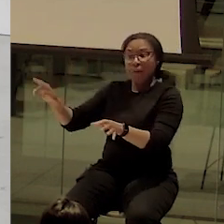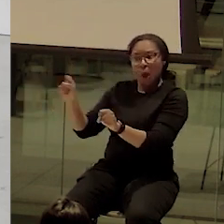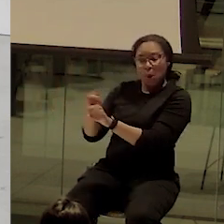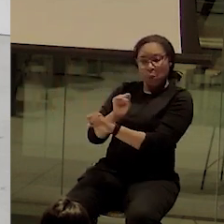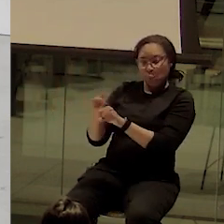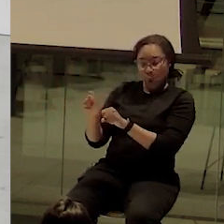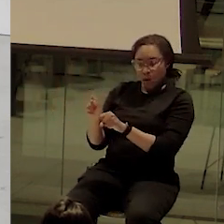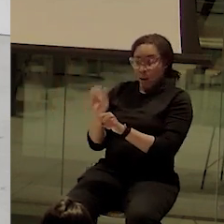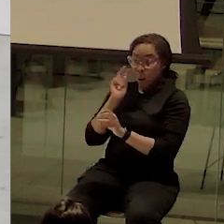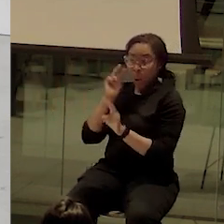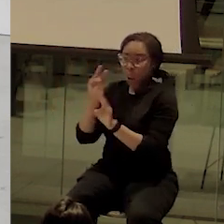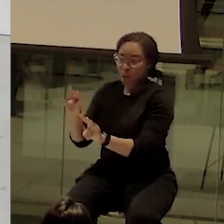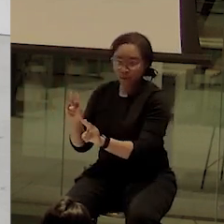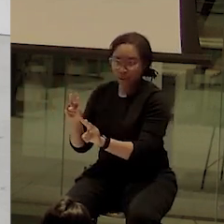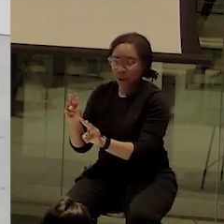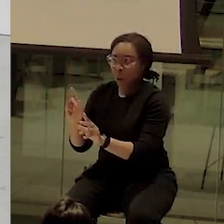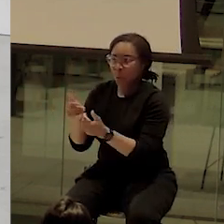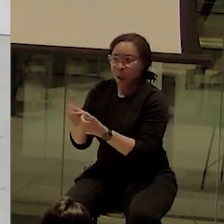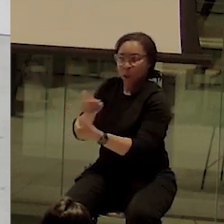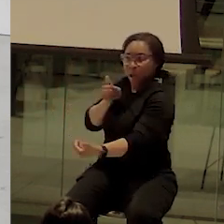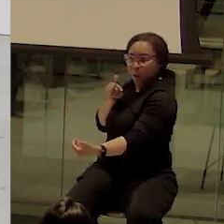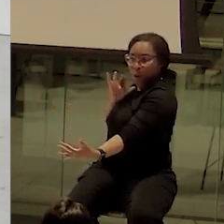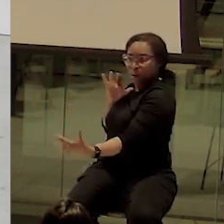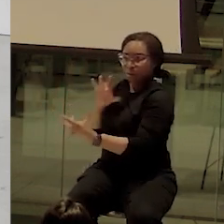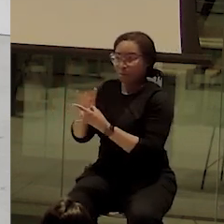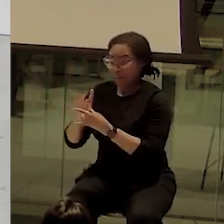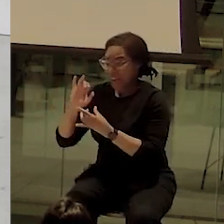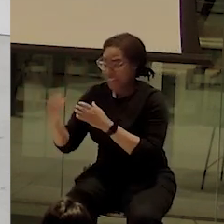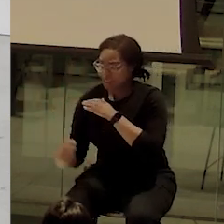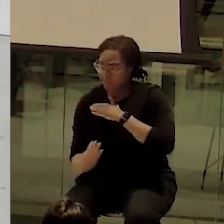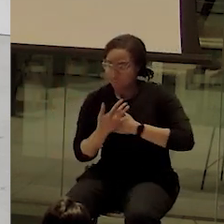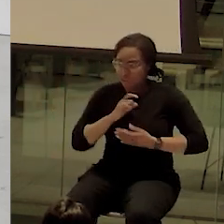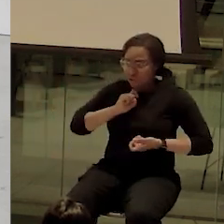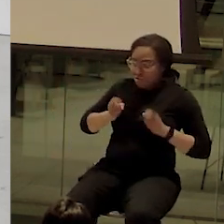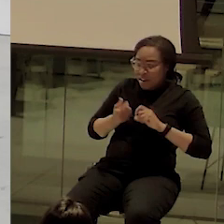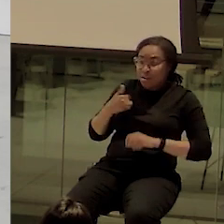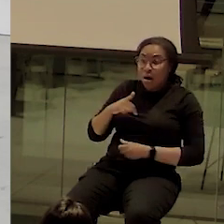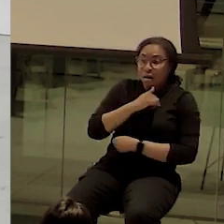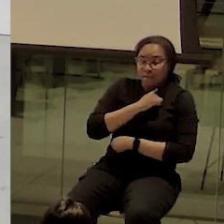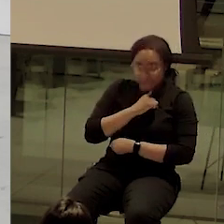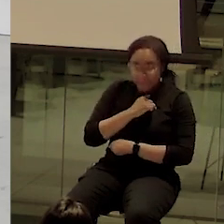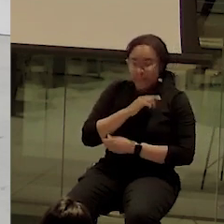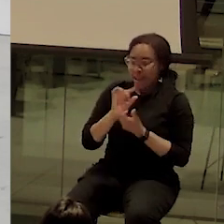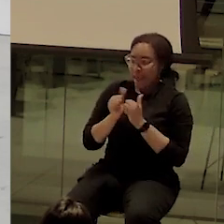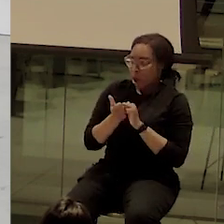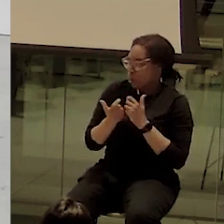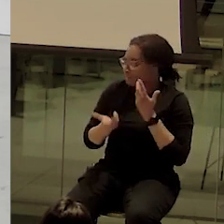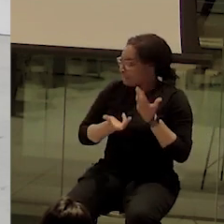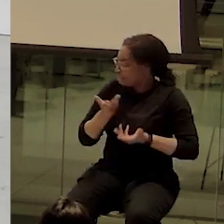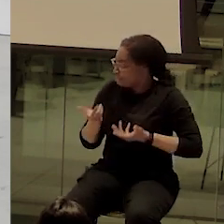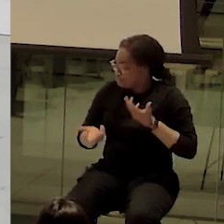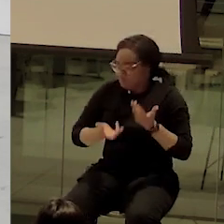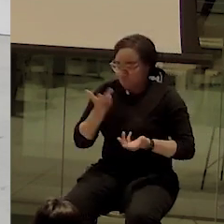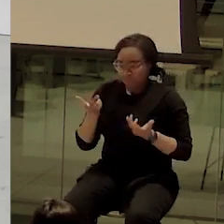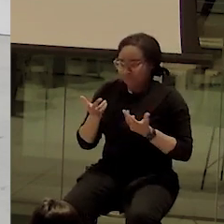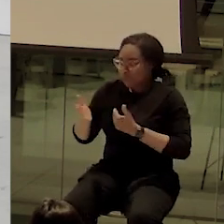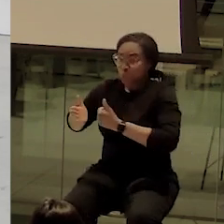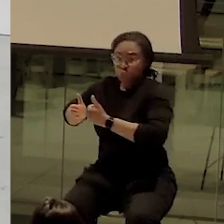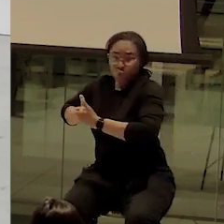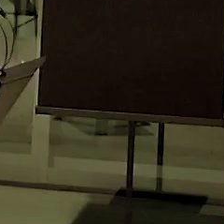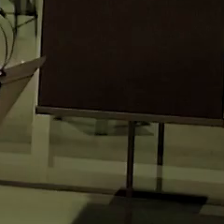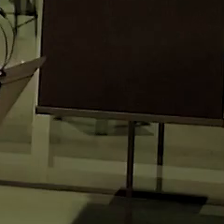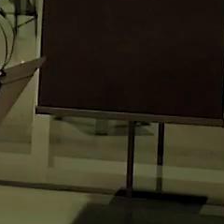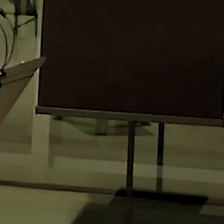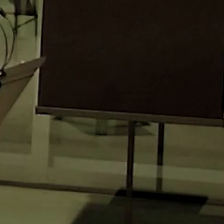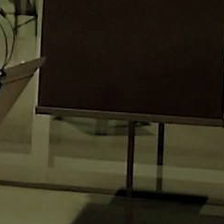implicated in it. And that implication can change us. And that implication can change us in relationship to the neighbor that's